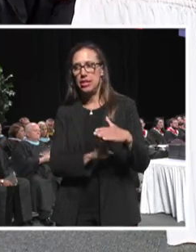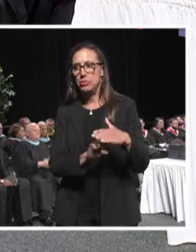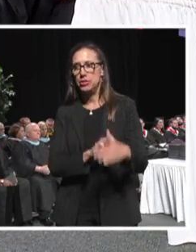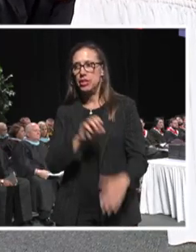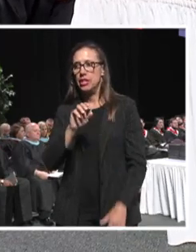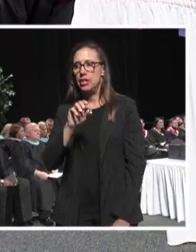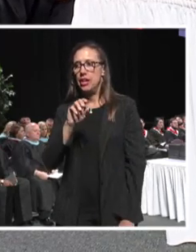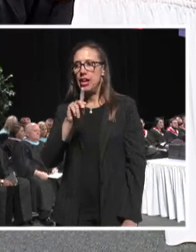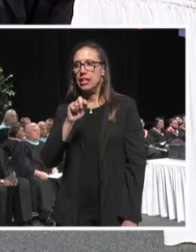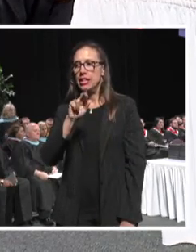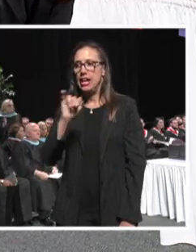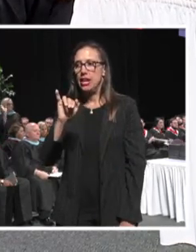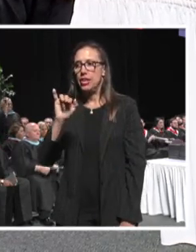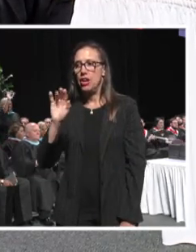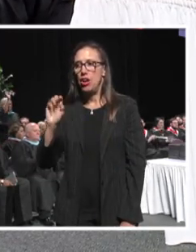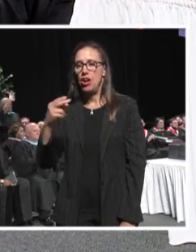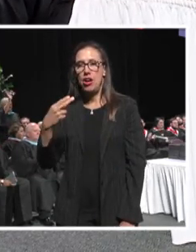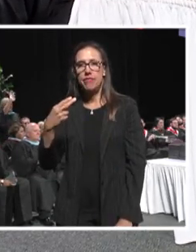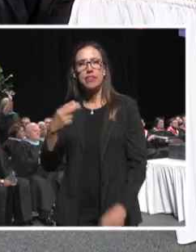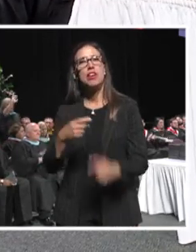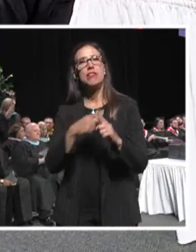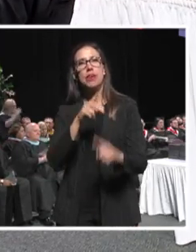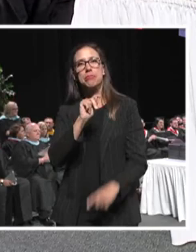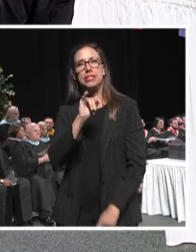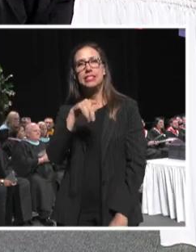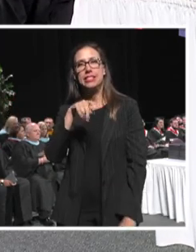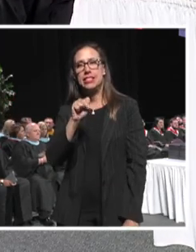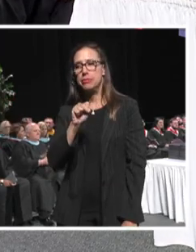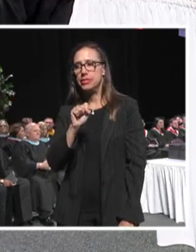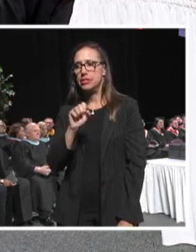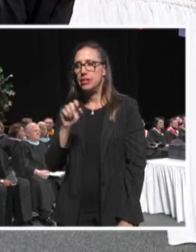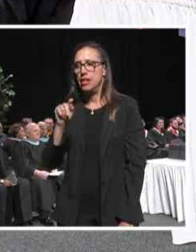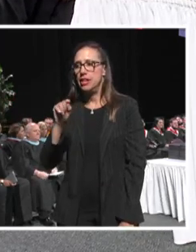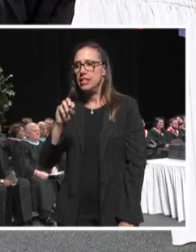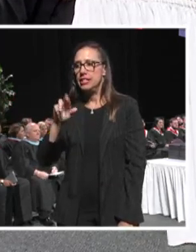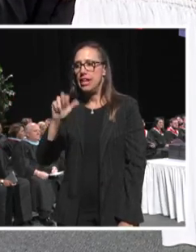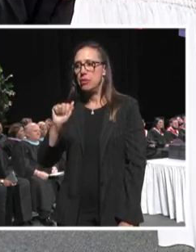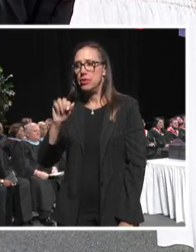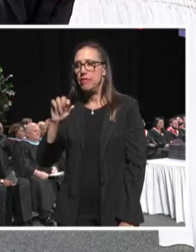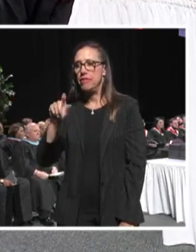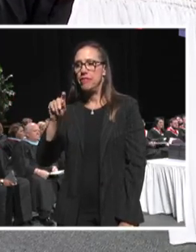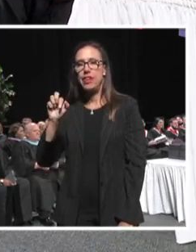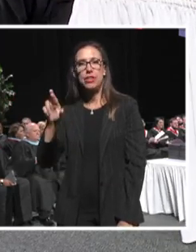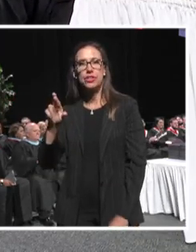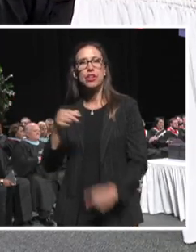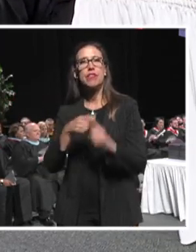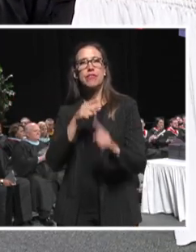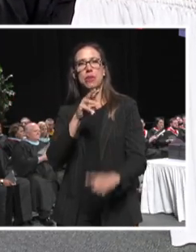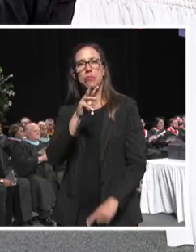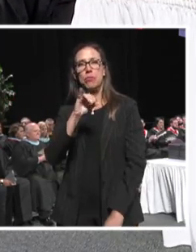Carrie Huff from Tips. And Tamara Felder from Wilson.